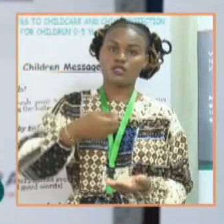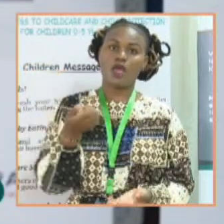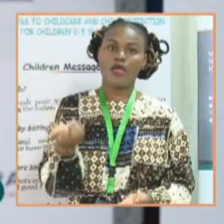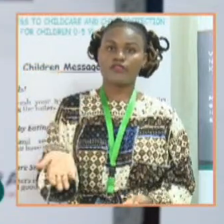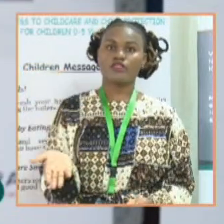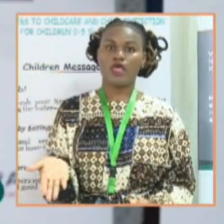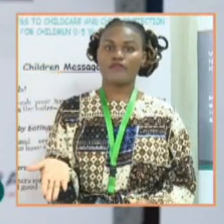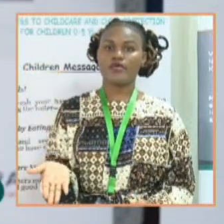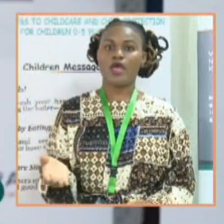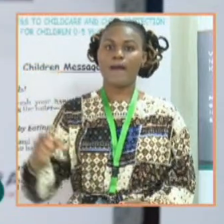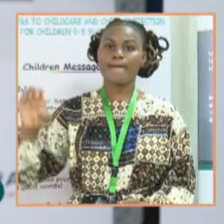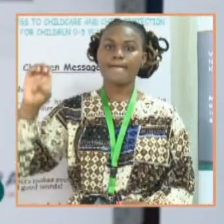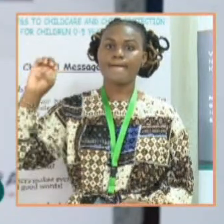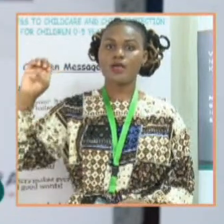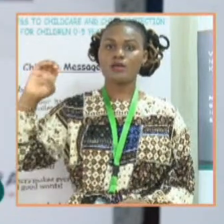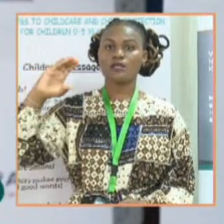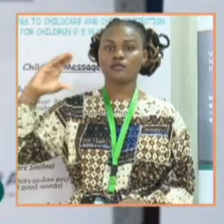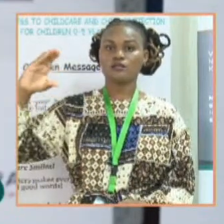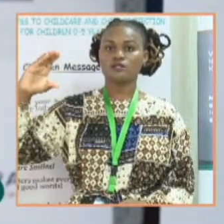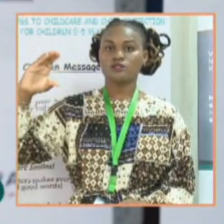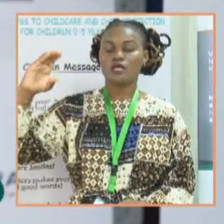supplementary budget, and